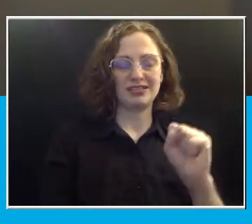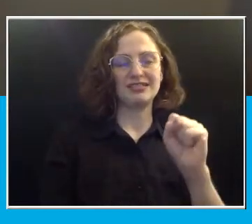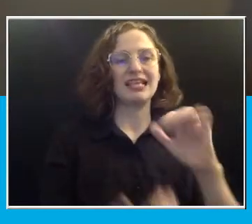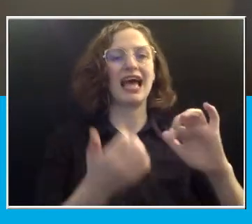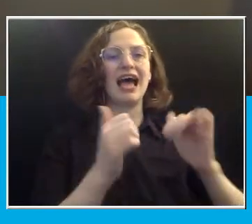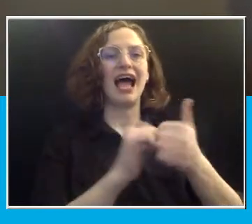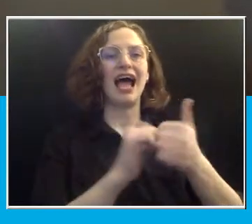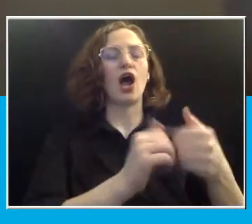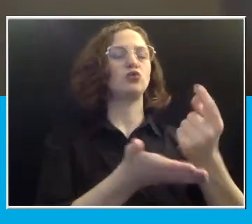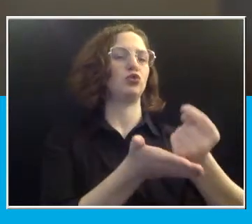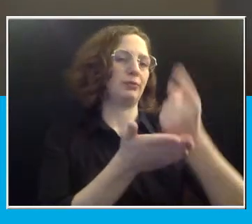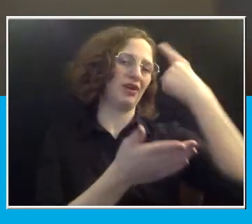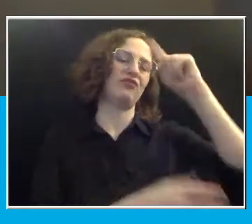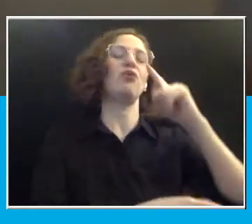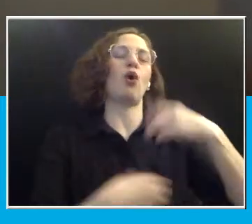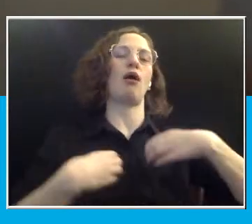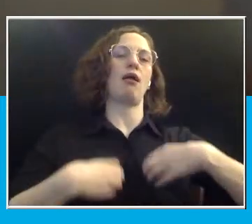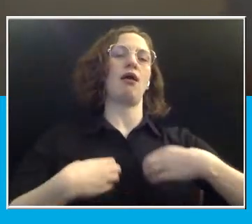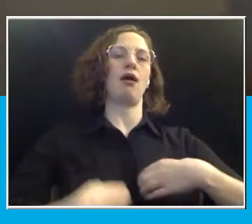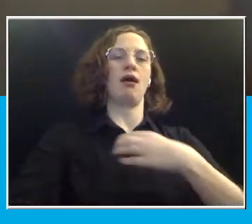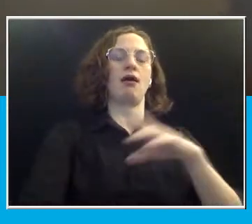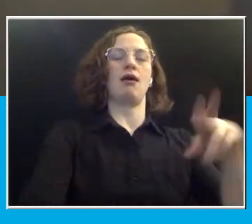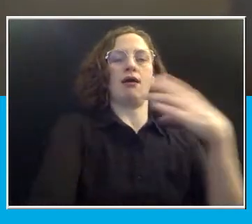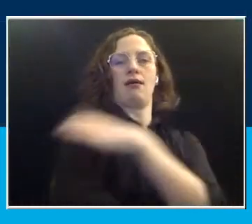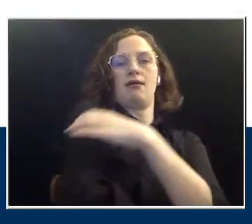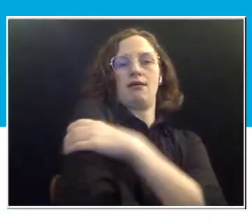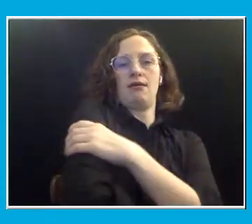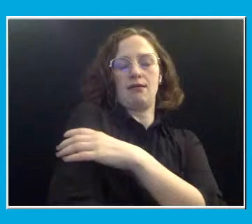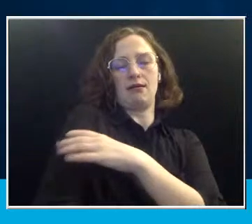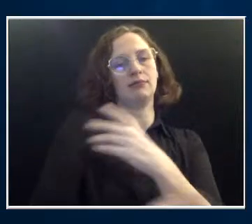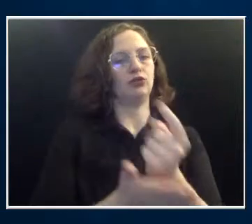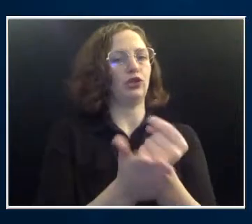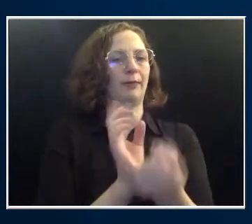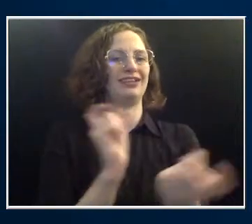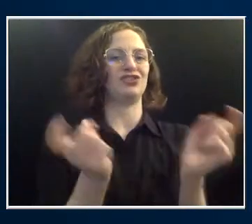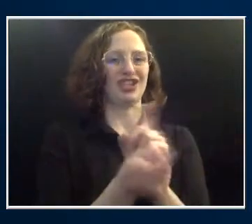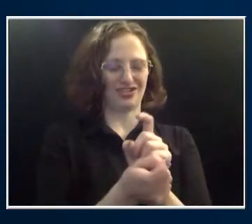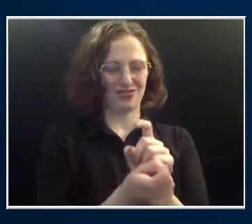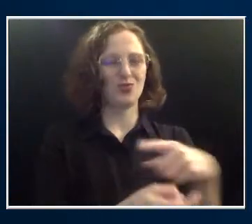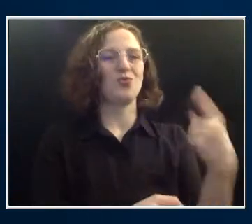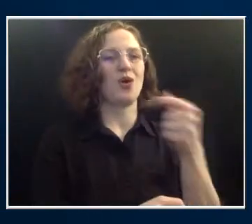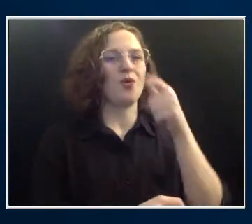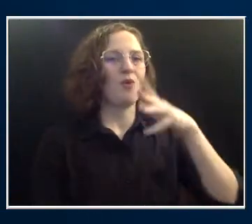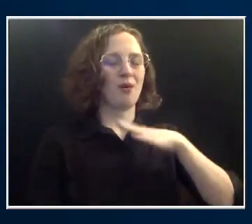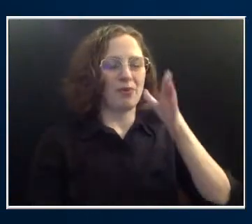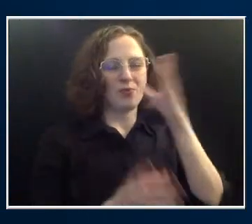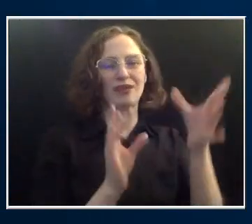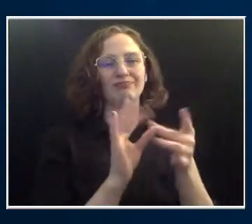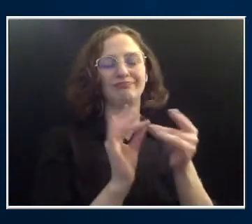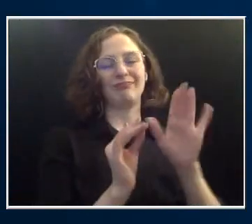Meet one young woman hoping new medicine will help reclaim her life. Wednesday at 8.